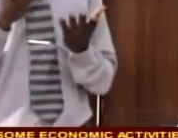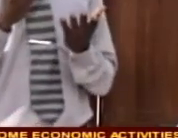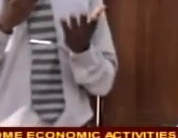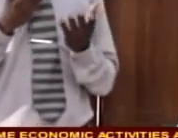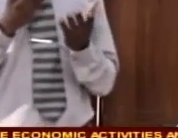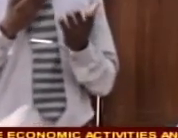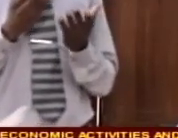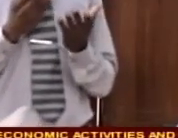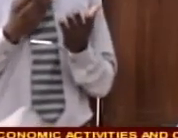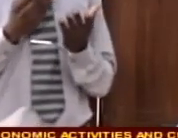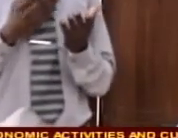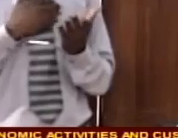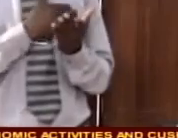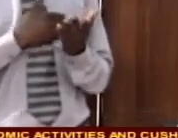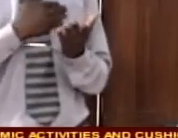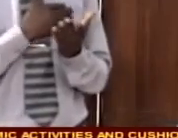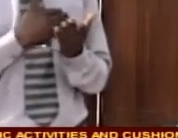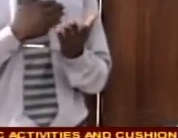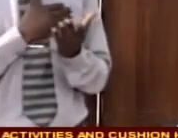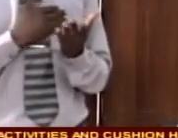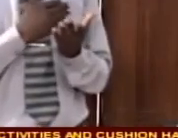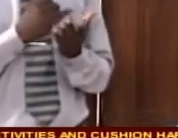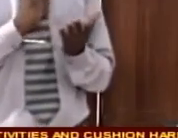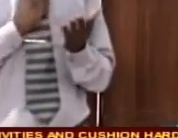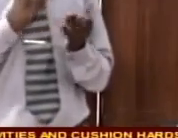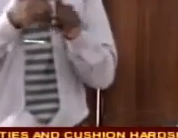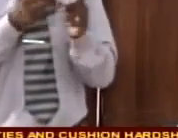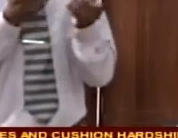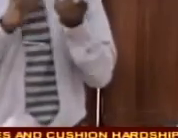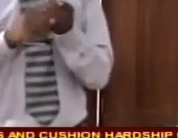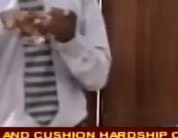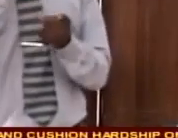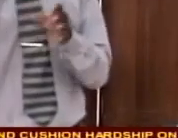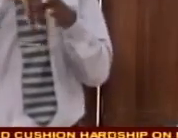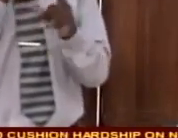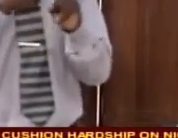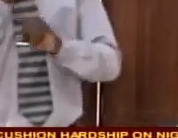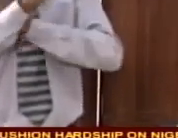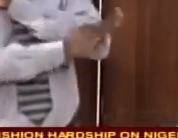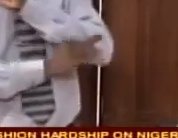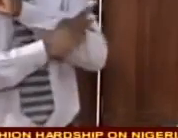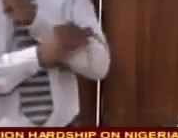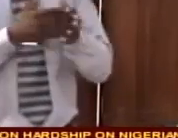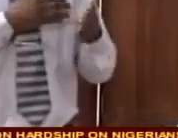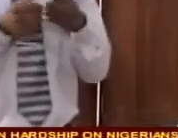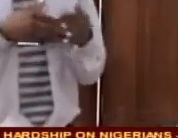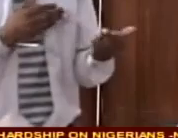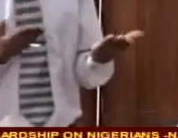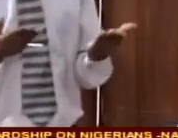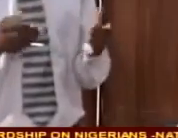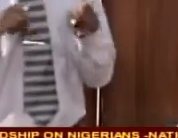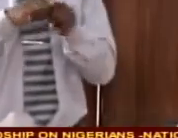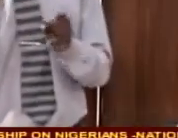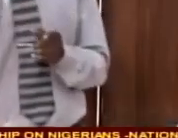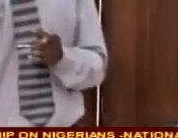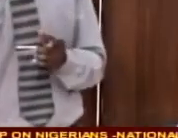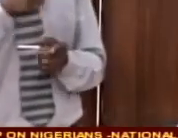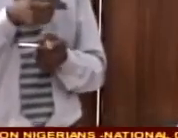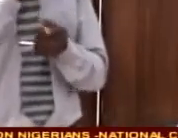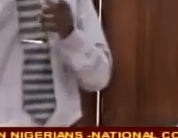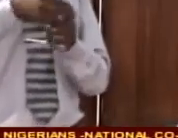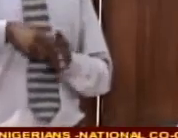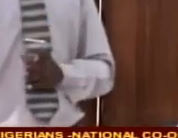go, sir, a minute, sir, I also want to find out from the Honorable Minister of Foreign Affairs, as the Nigerian High Commission in the